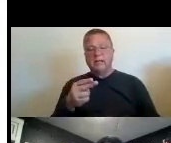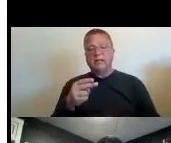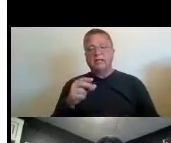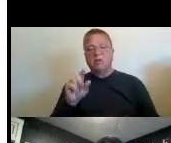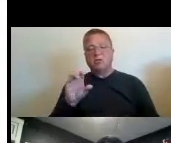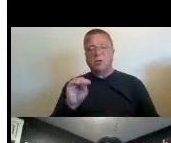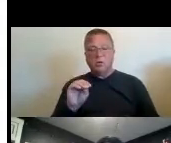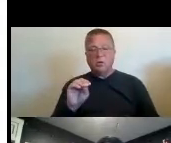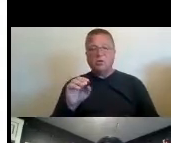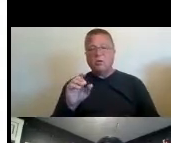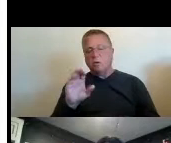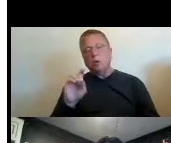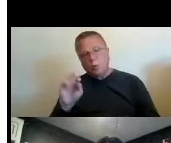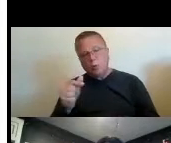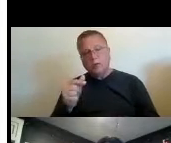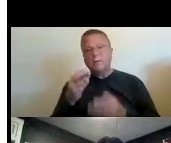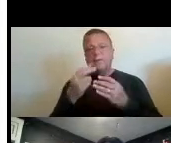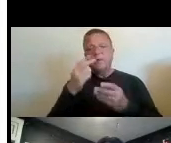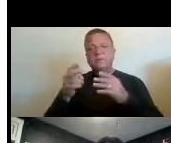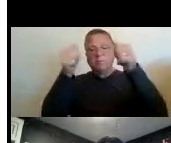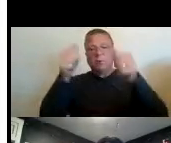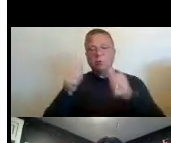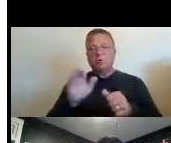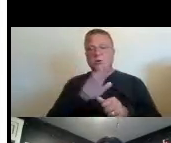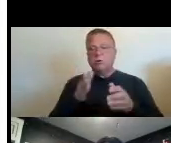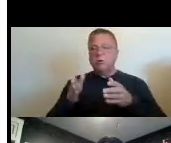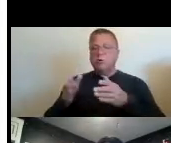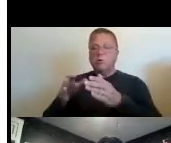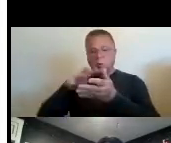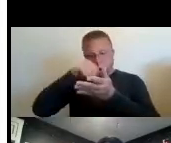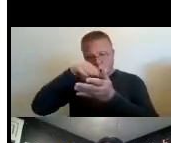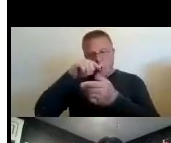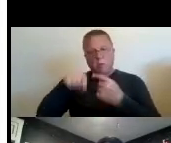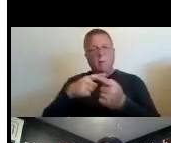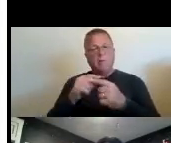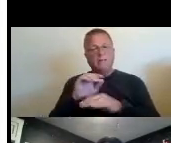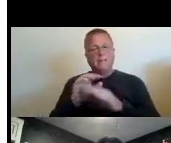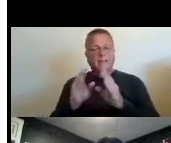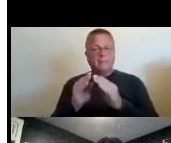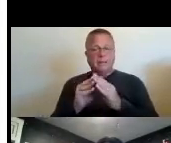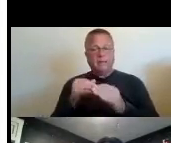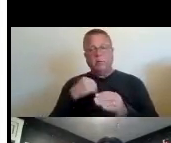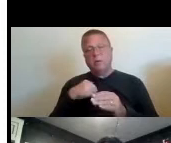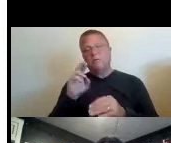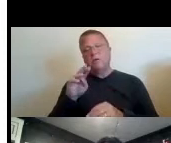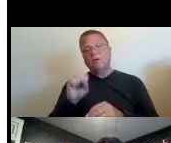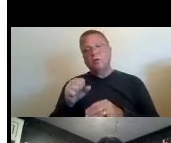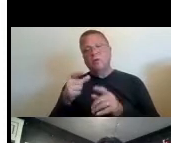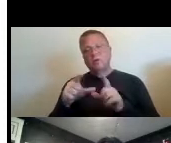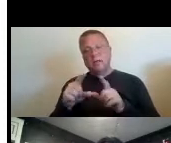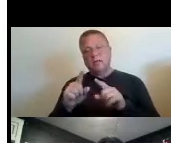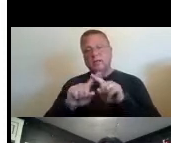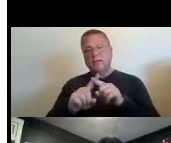Maybe some of you saw posters in your corridor to learn about tonight's meeting. We have a newsletter and different mailers. And so with